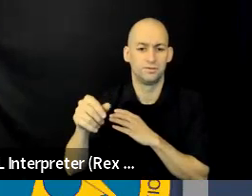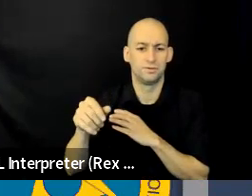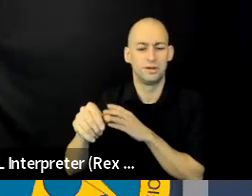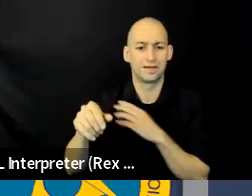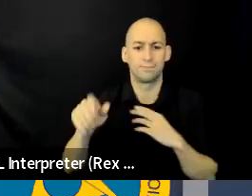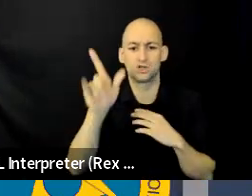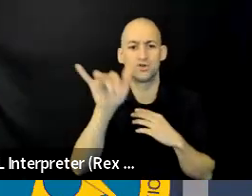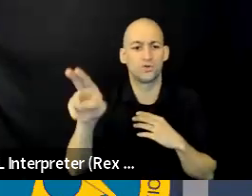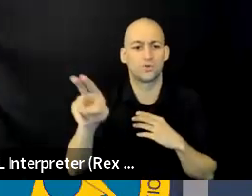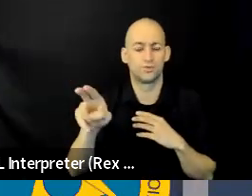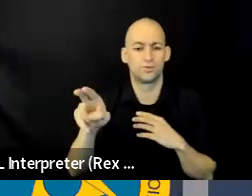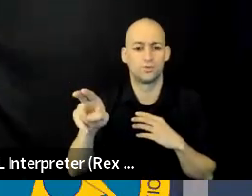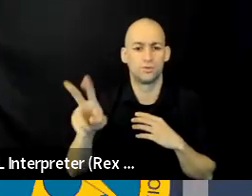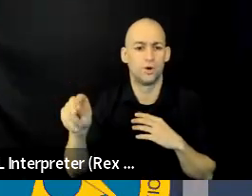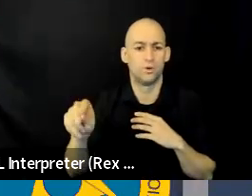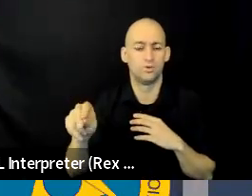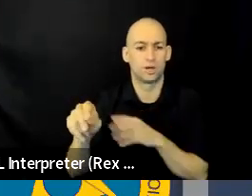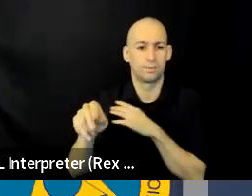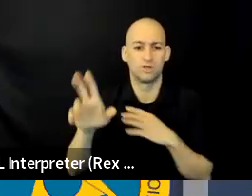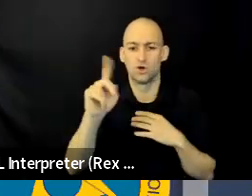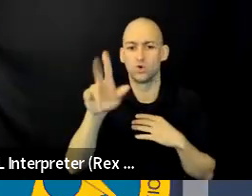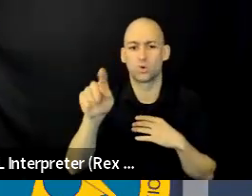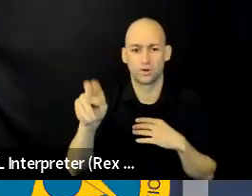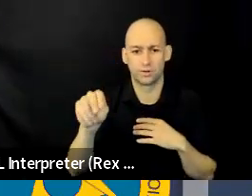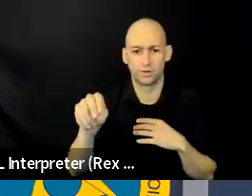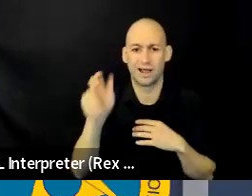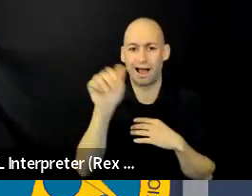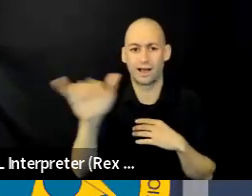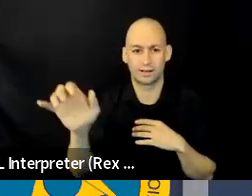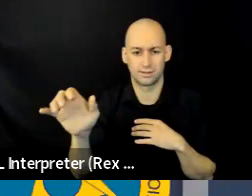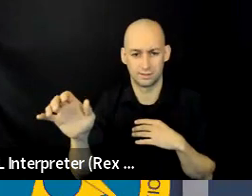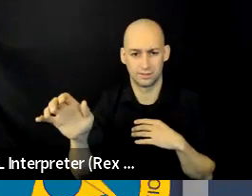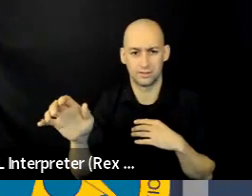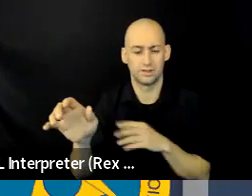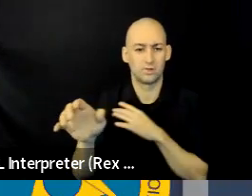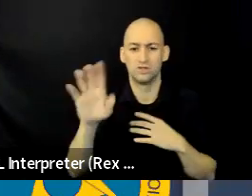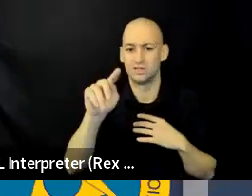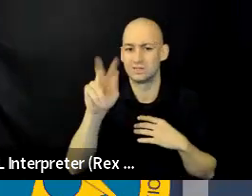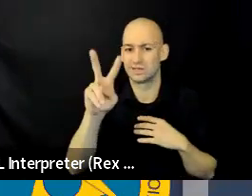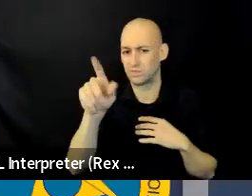Commissioner Liu. No. Commissioner Norton. Aye. Commissioner Tavaloni.